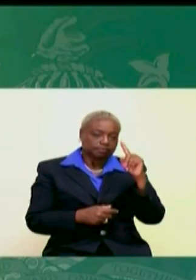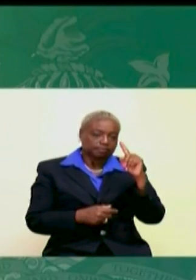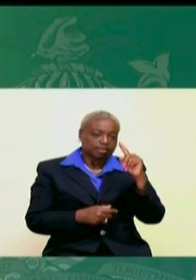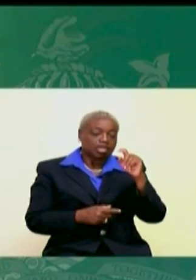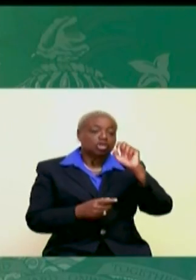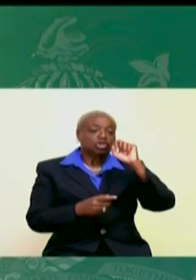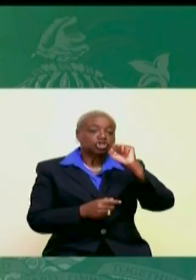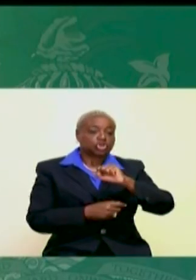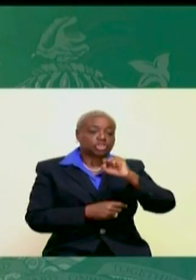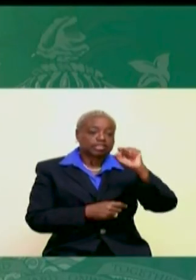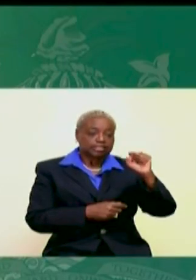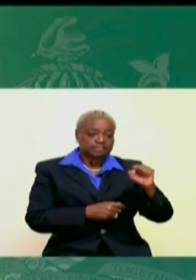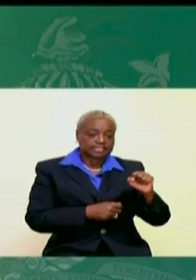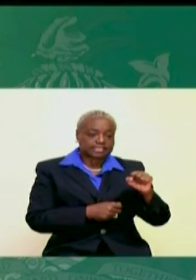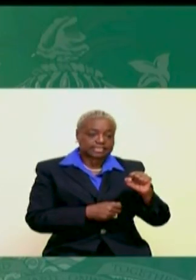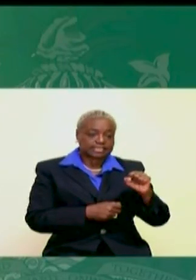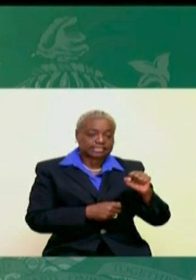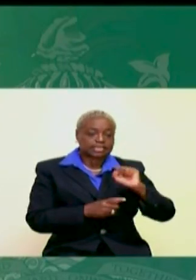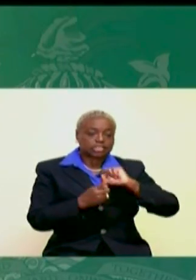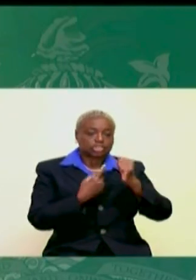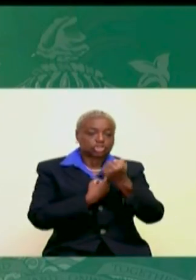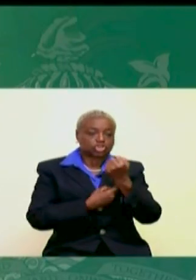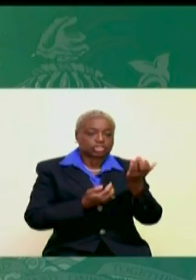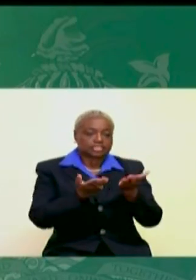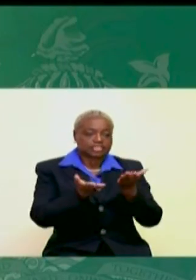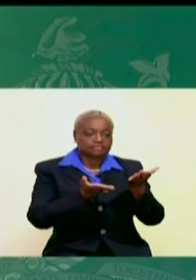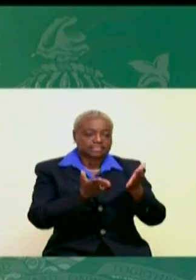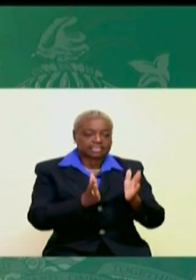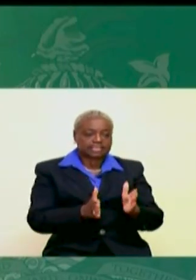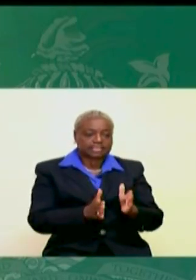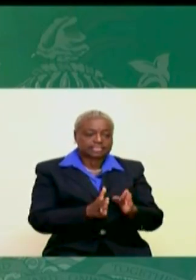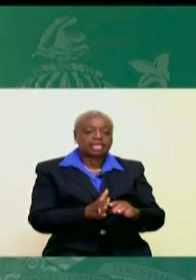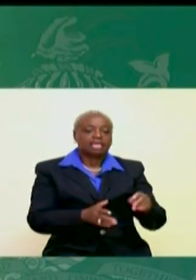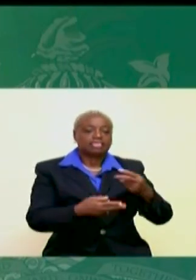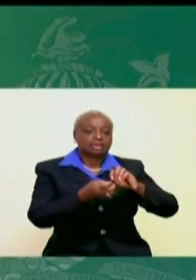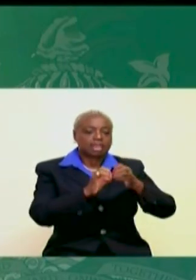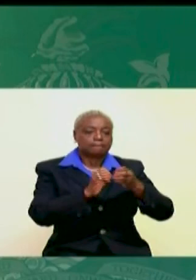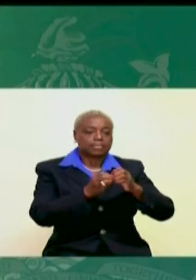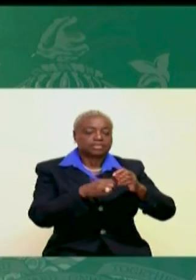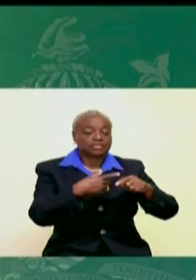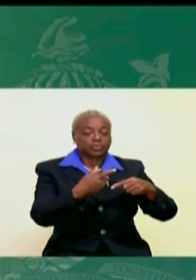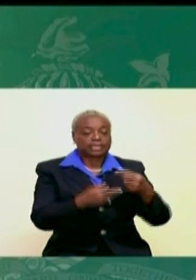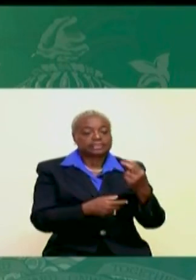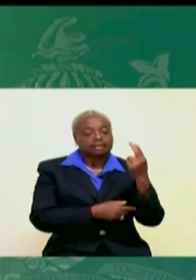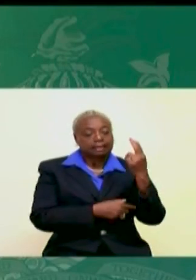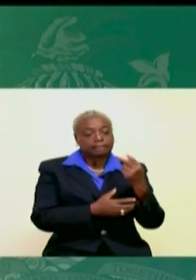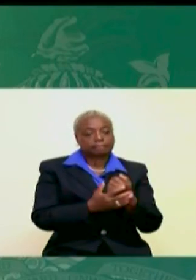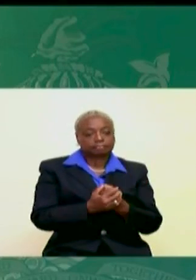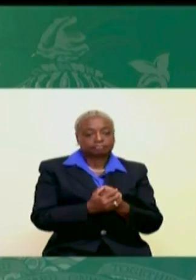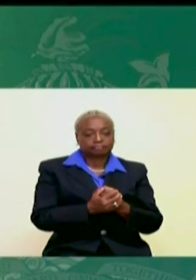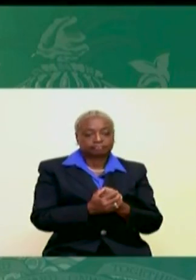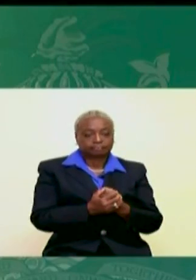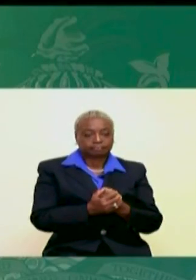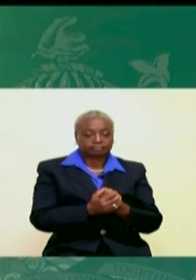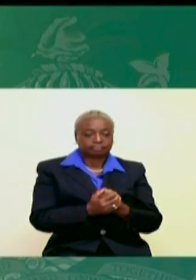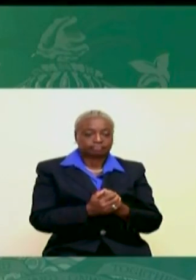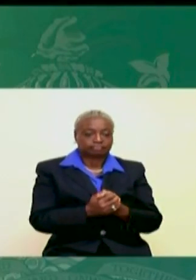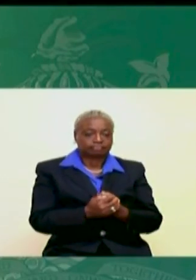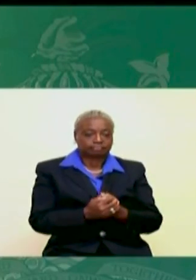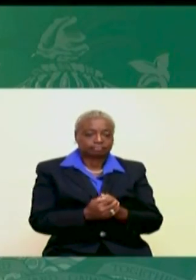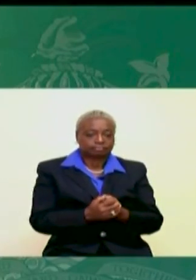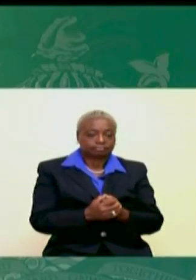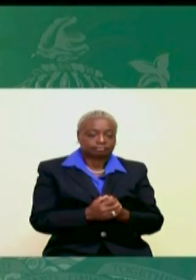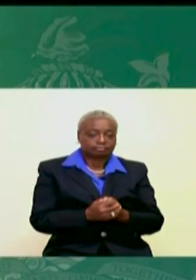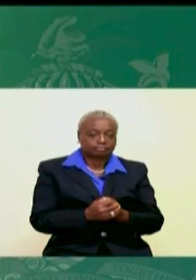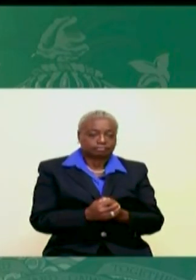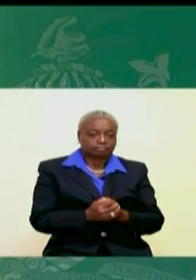social services. I know social services, the numbers have gone up. Oh, we have to go for the extension. Madam Speaker, I now move